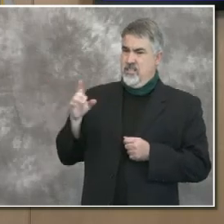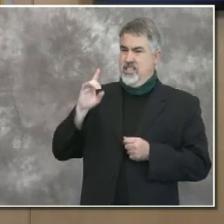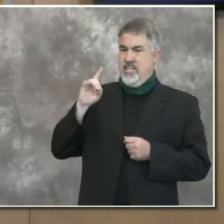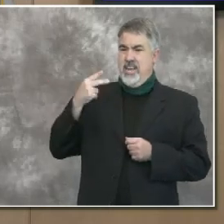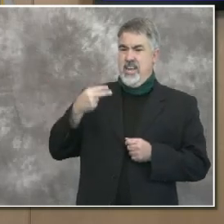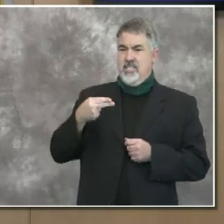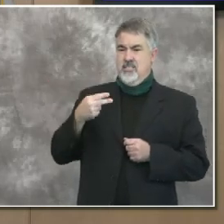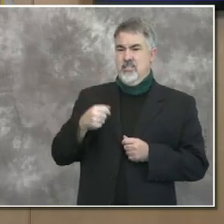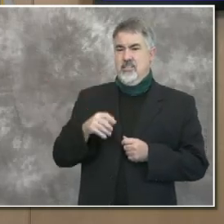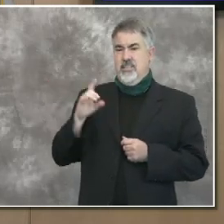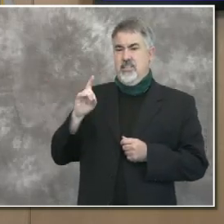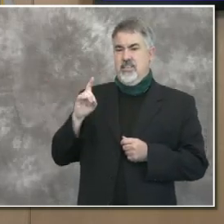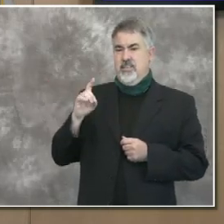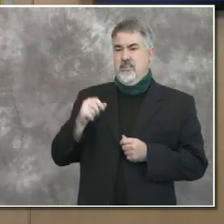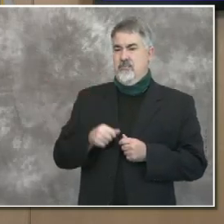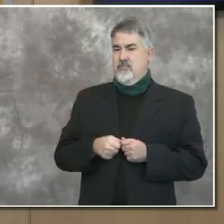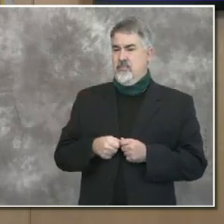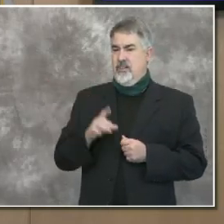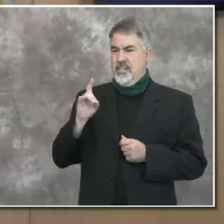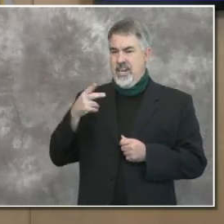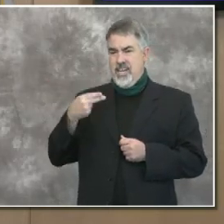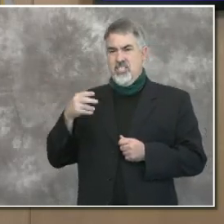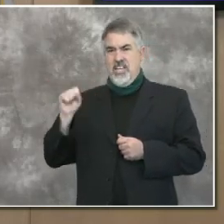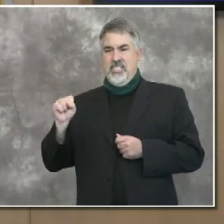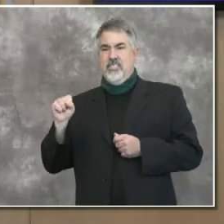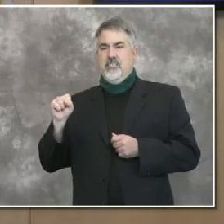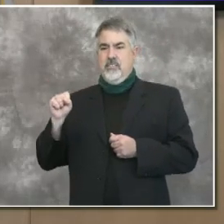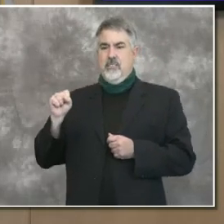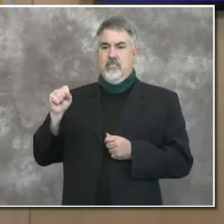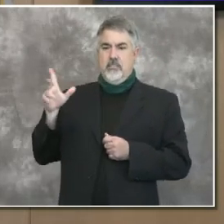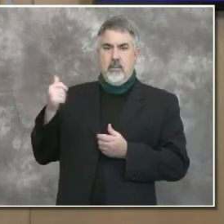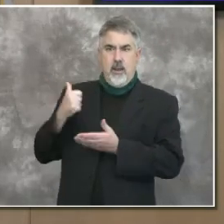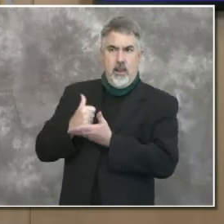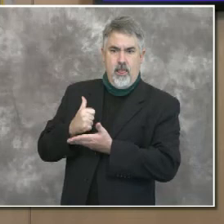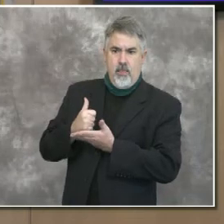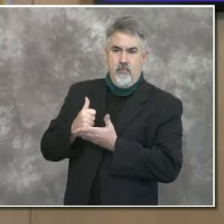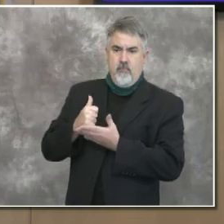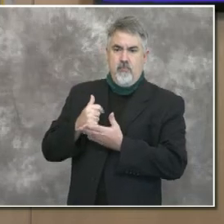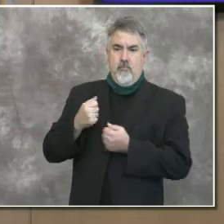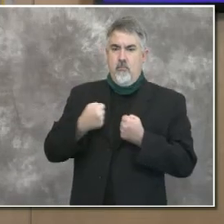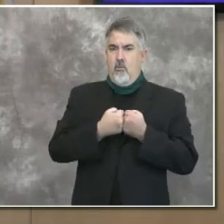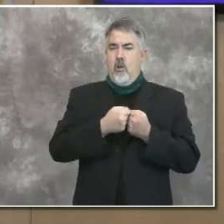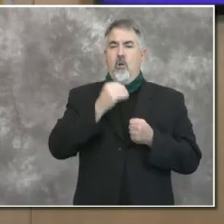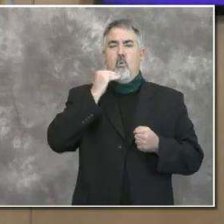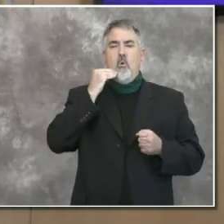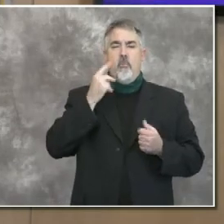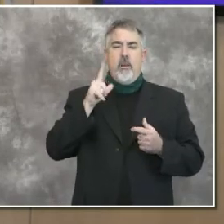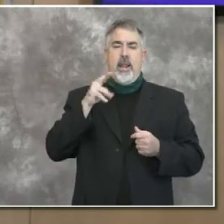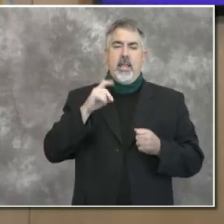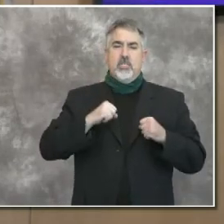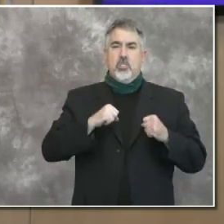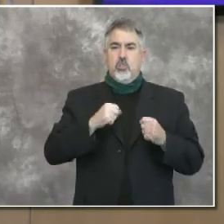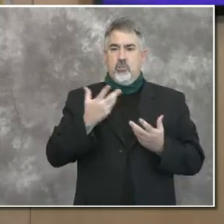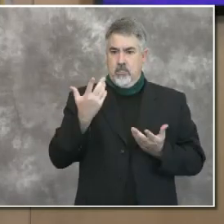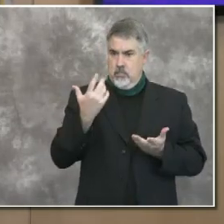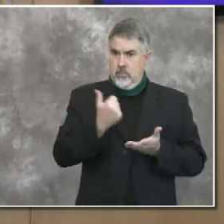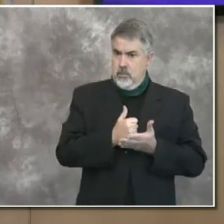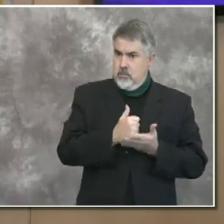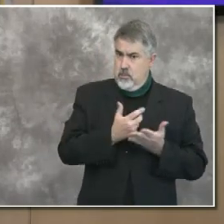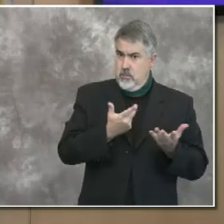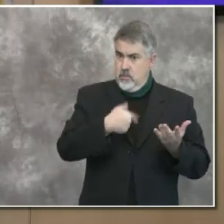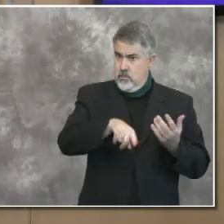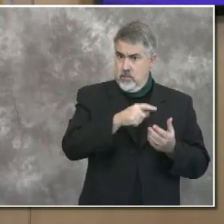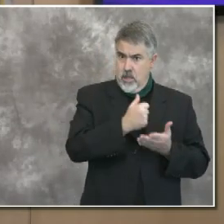on the border? What did they say regarding the county's request for temperature checks at the border and for a temporary hospital there? Okay,